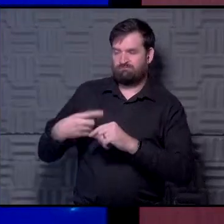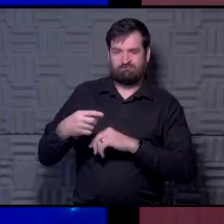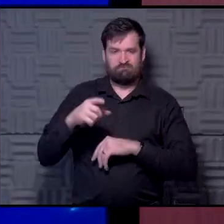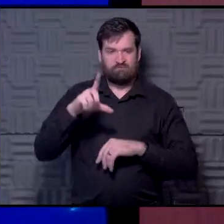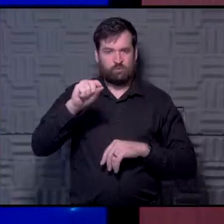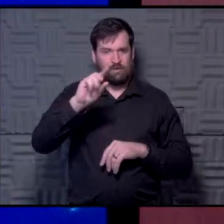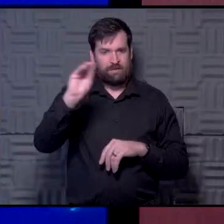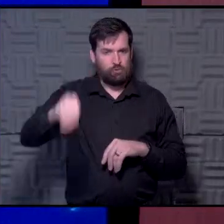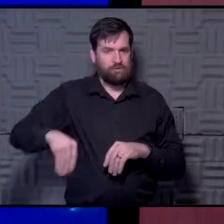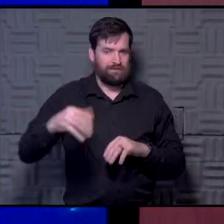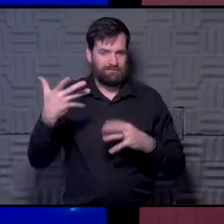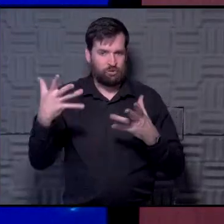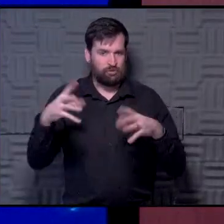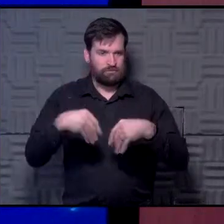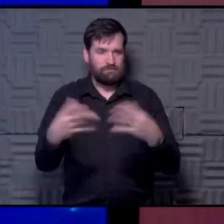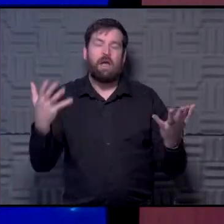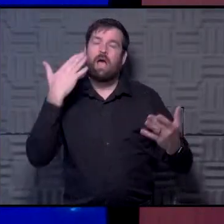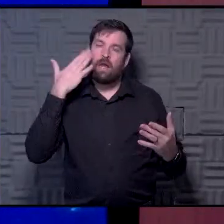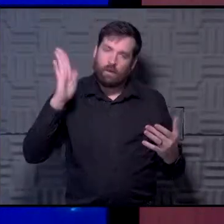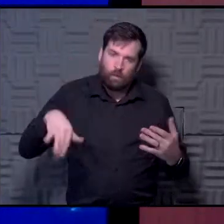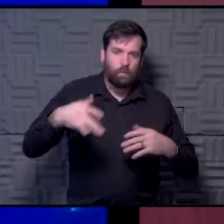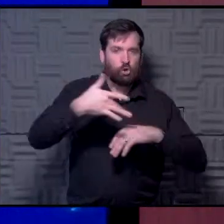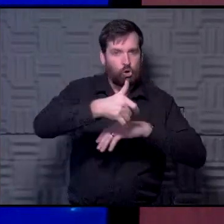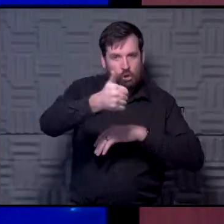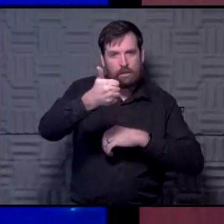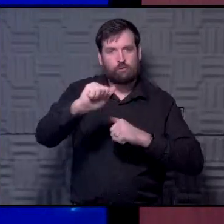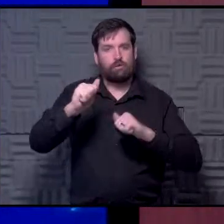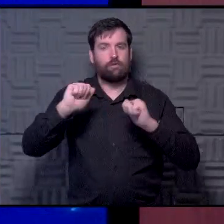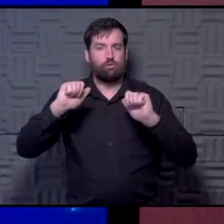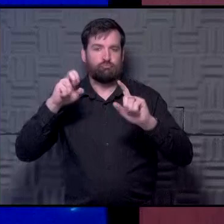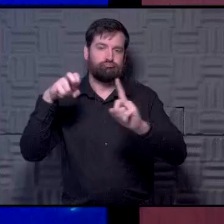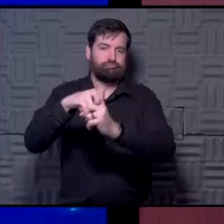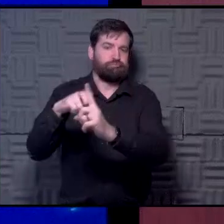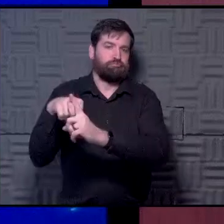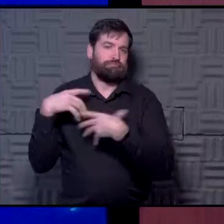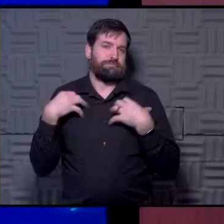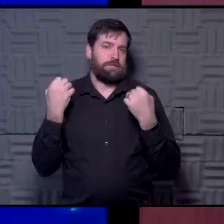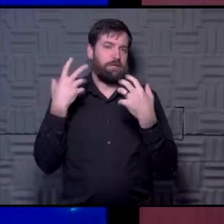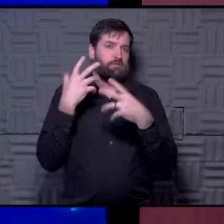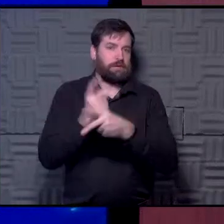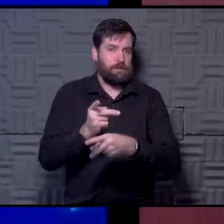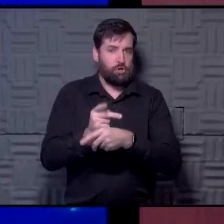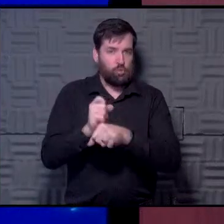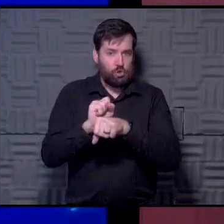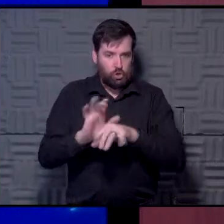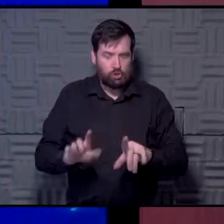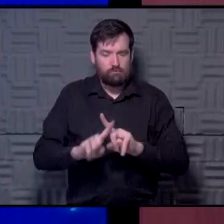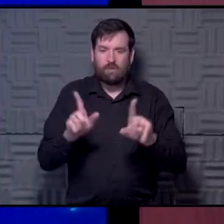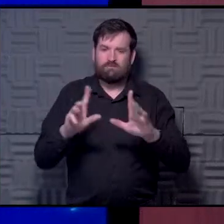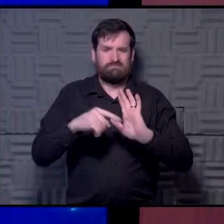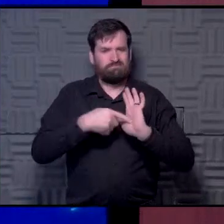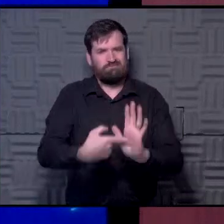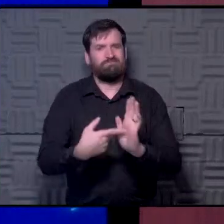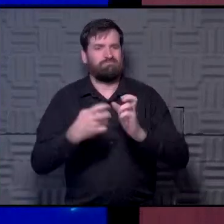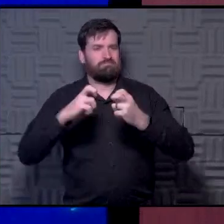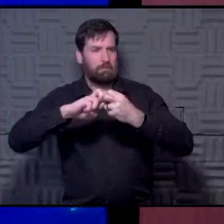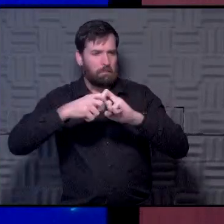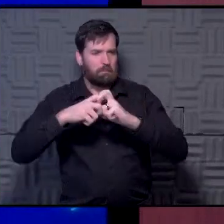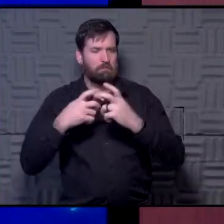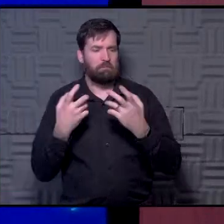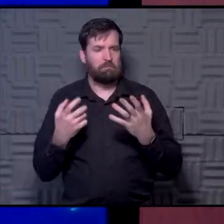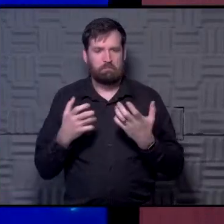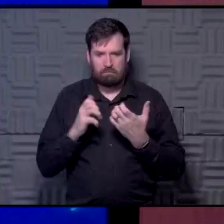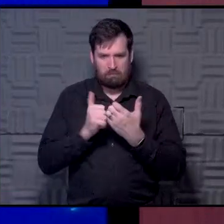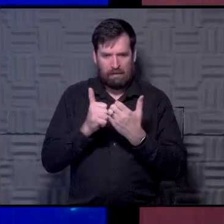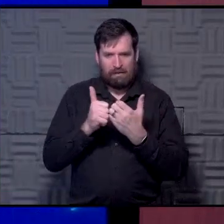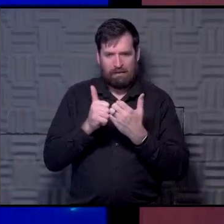of vaccines been distributed yet. And I know it's early and we're trying to get to healthcare workers, but it reflects a problem and a challenge for us, which is how are we